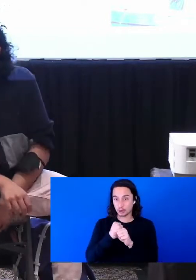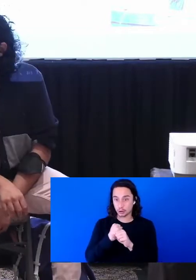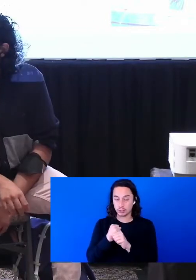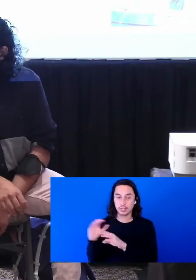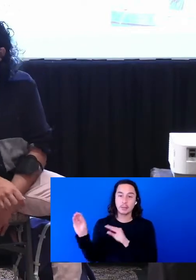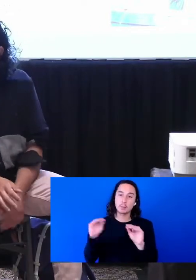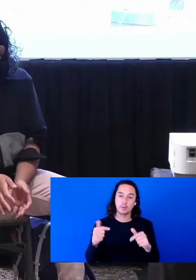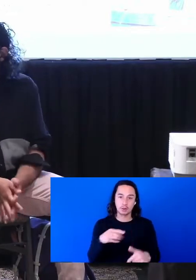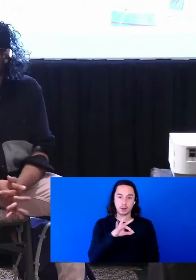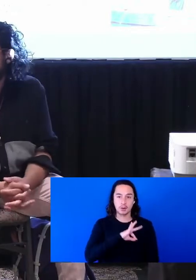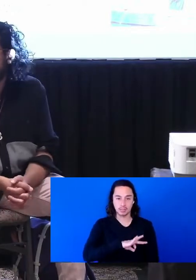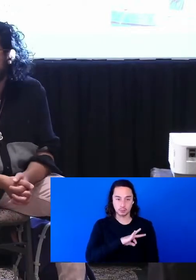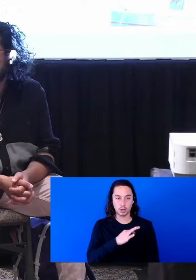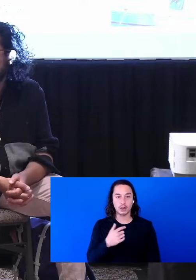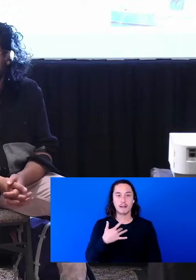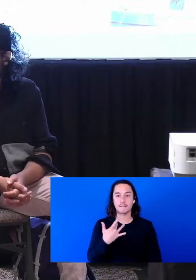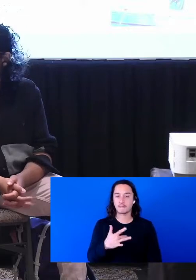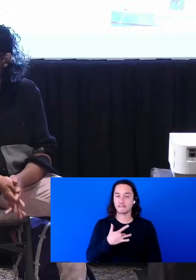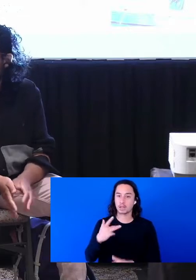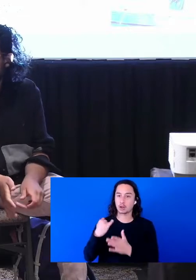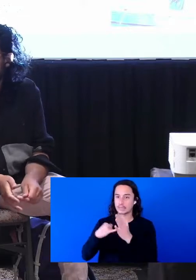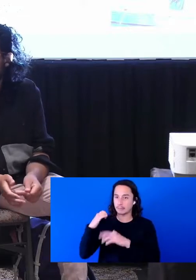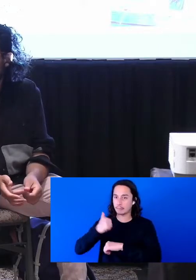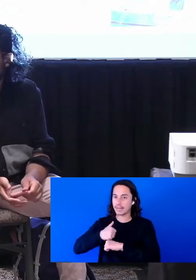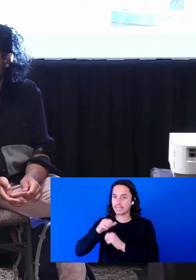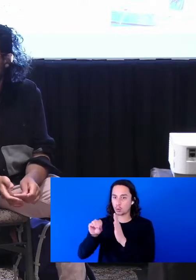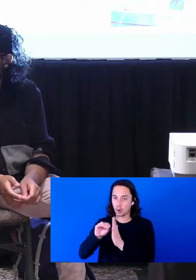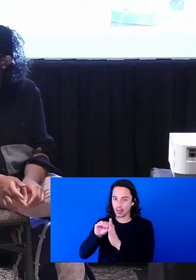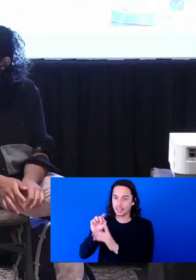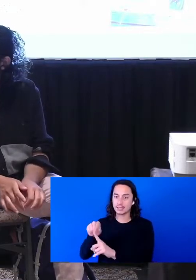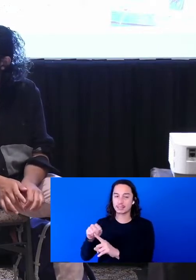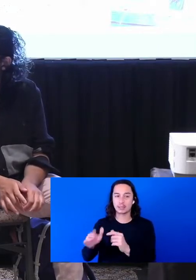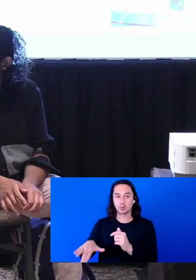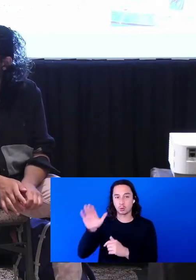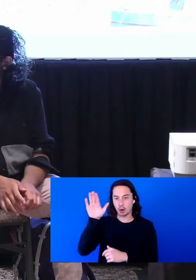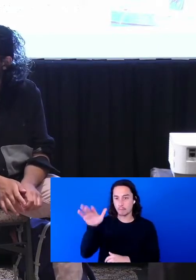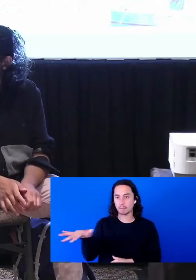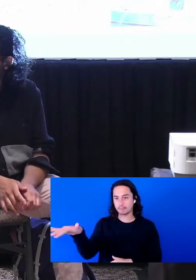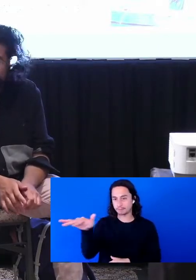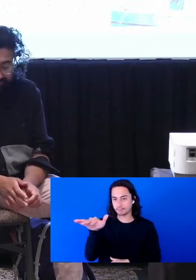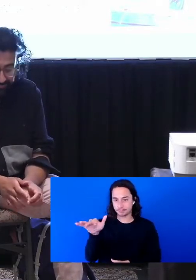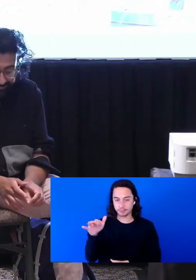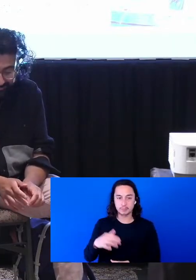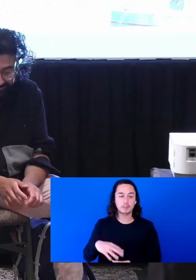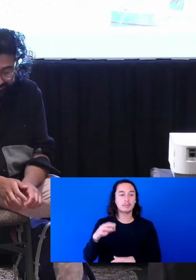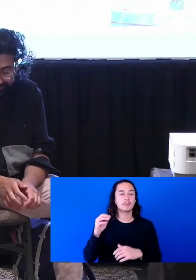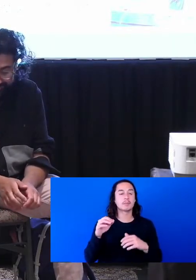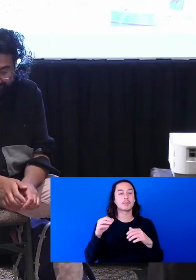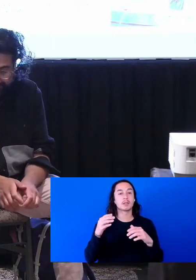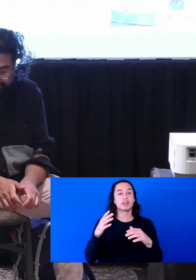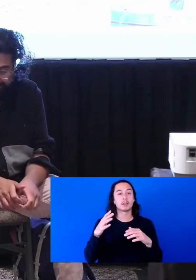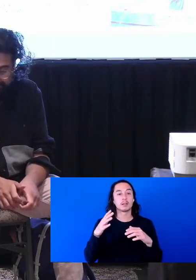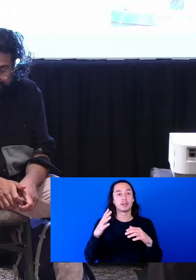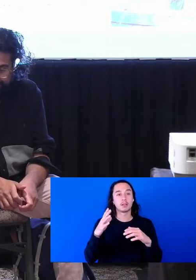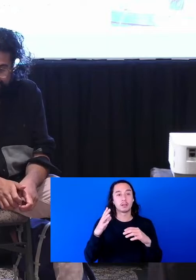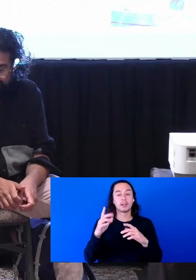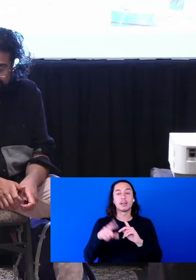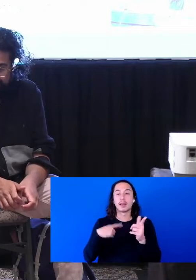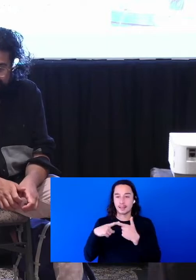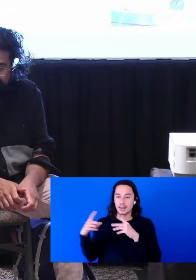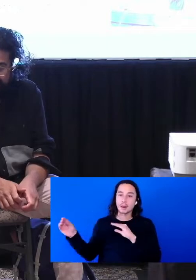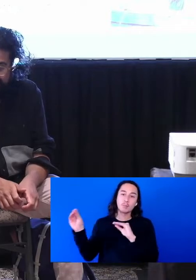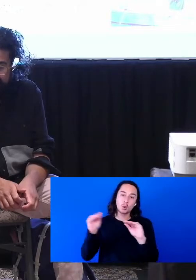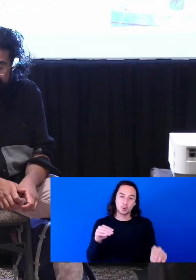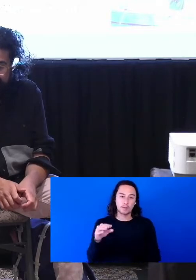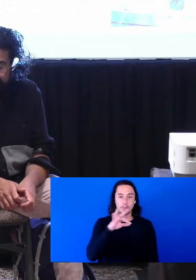really artistically baked in New Orleans. I grew up in Maryland. And after I moved to Pittsburgh for